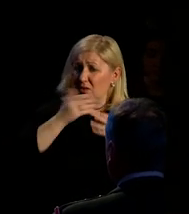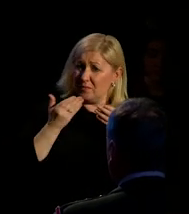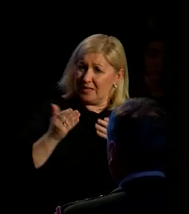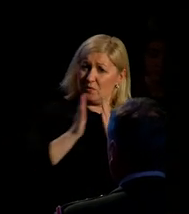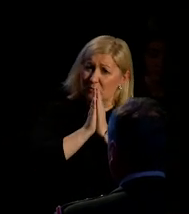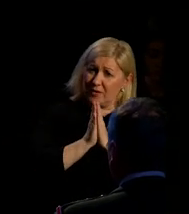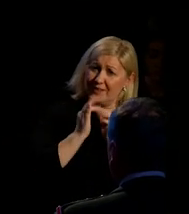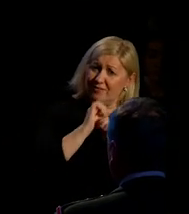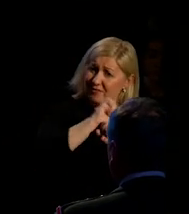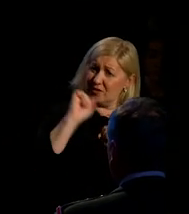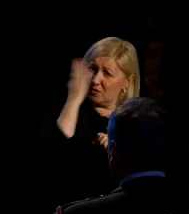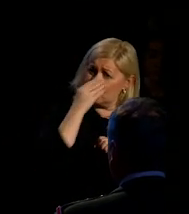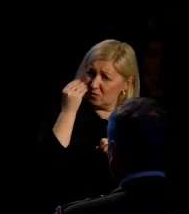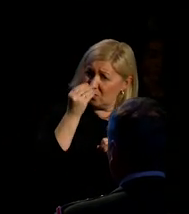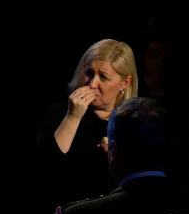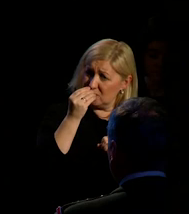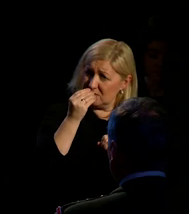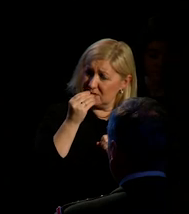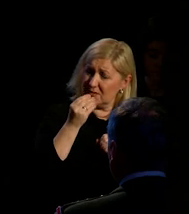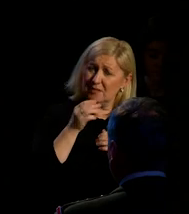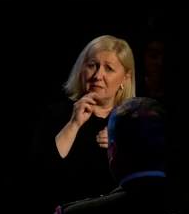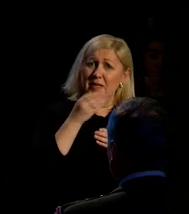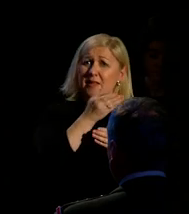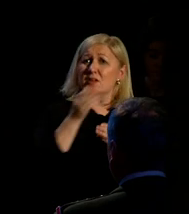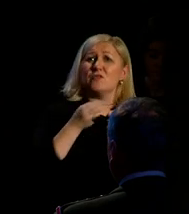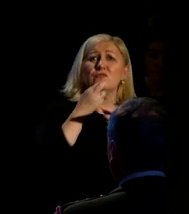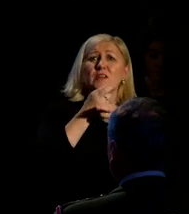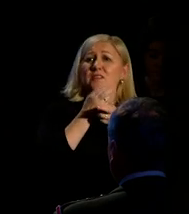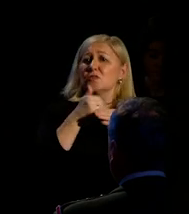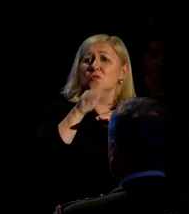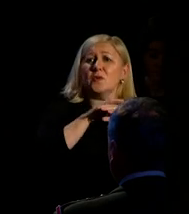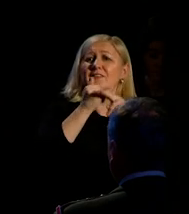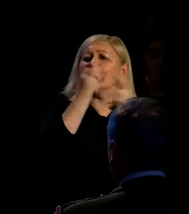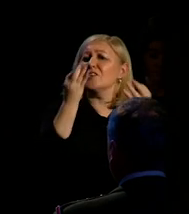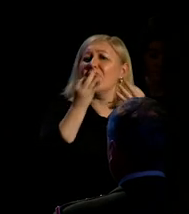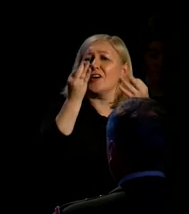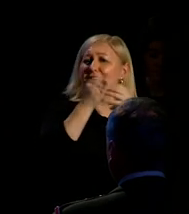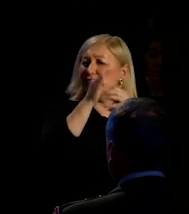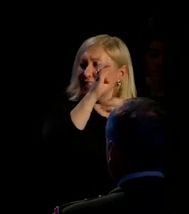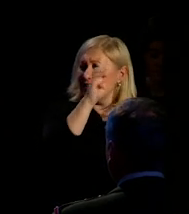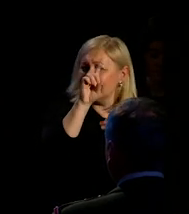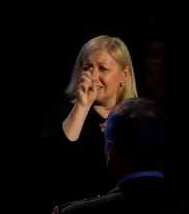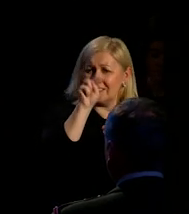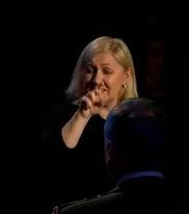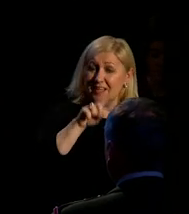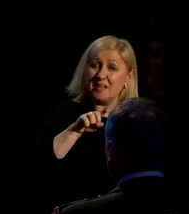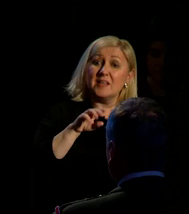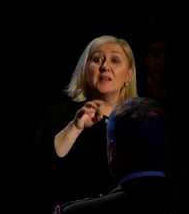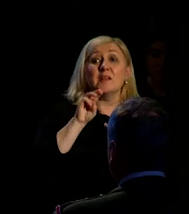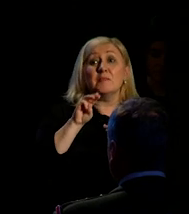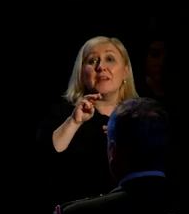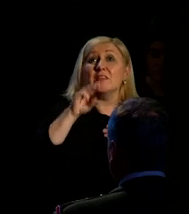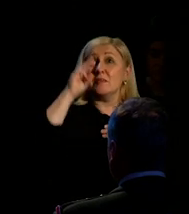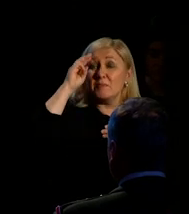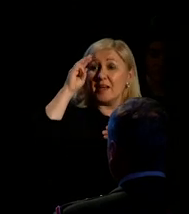souls. May their resting places be in the Garden of Eden. And so may the Master of Mercy shelter them for